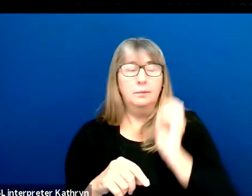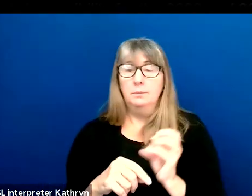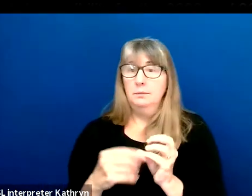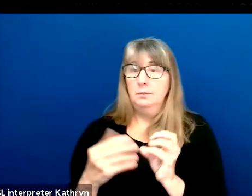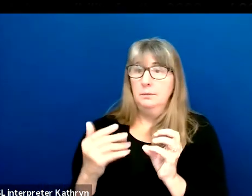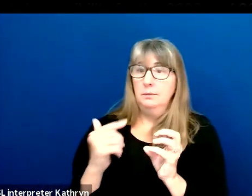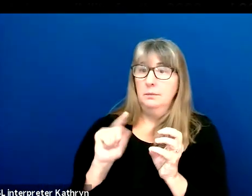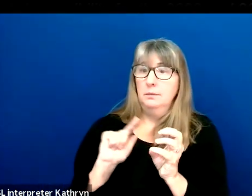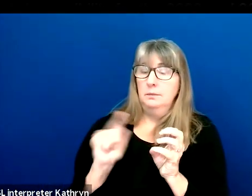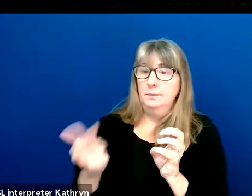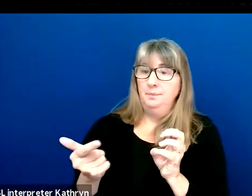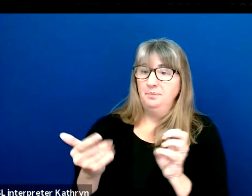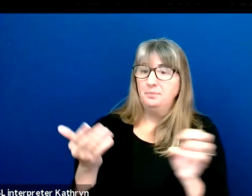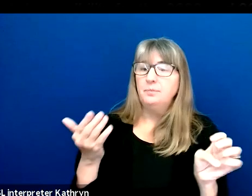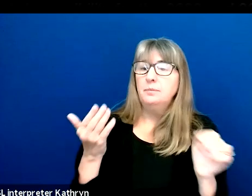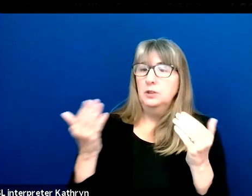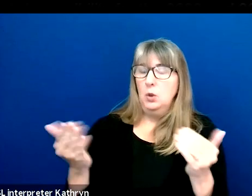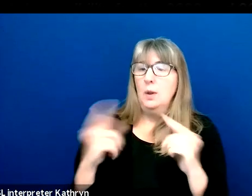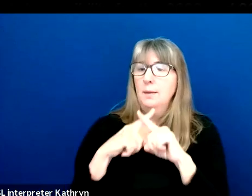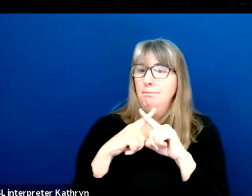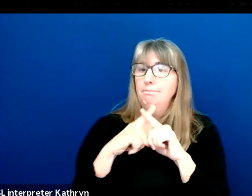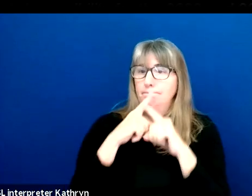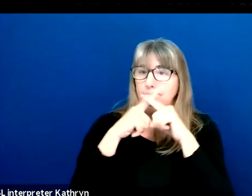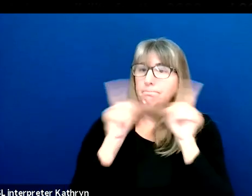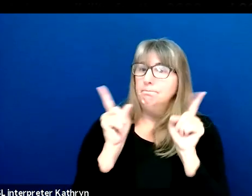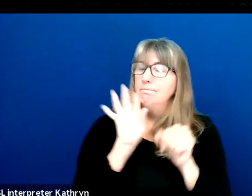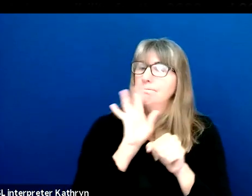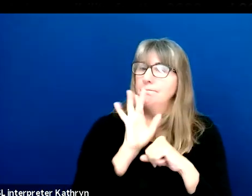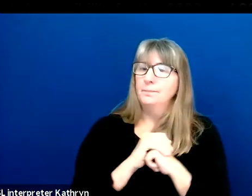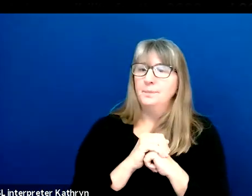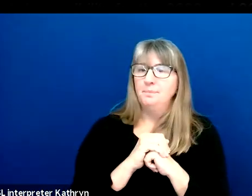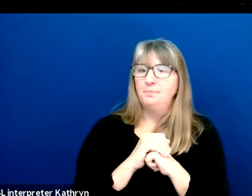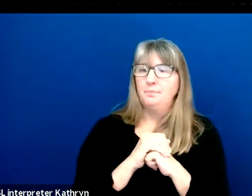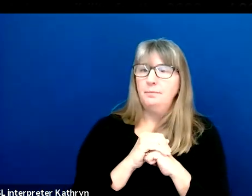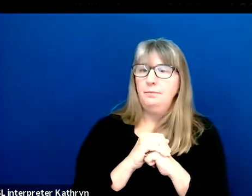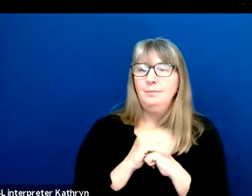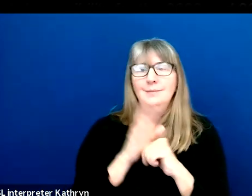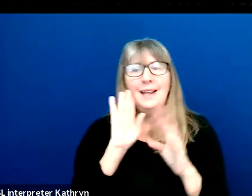Arigaros, you are allowed to talk to ask your question.